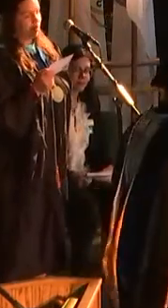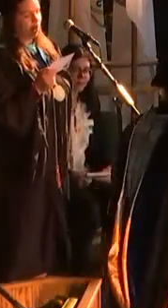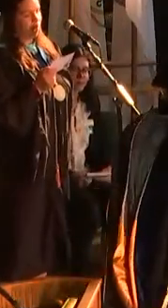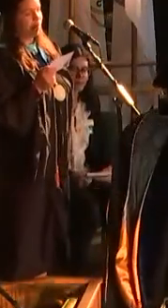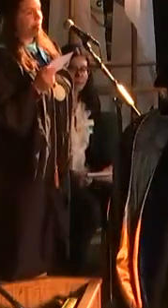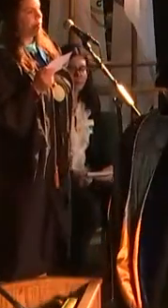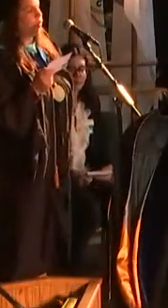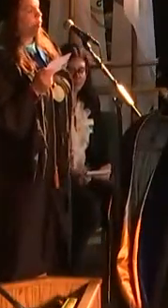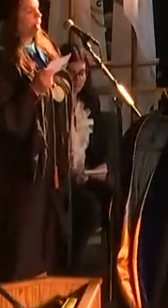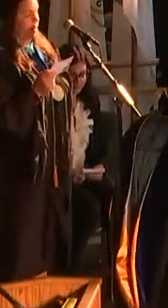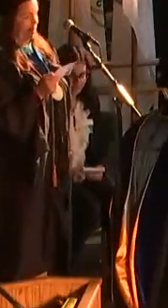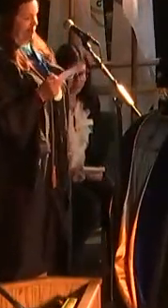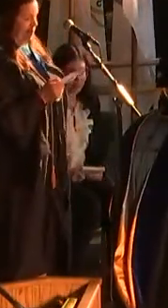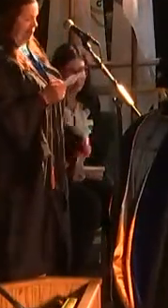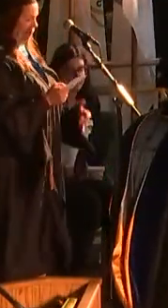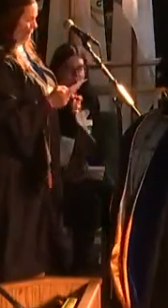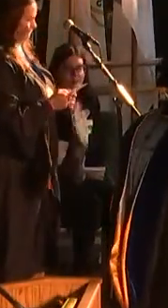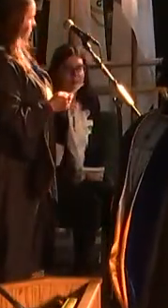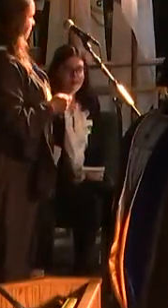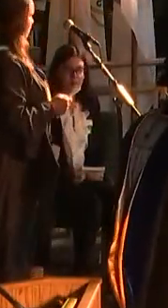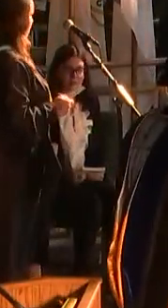Alyssa Chassi, cum laude.